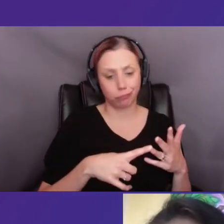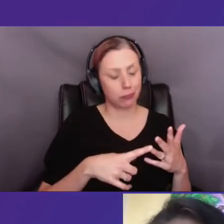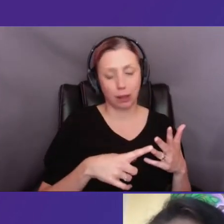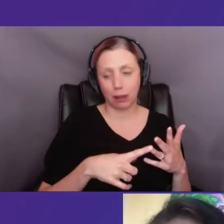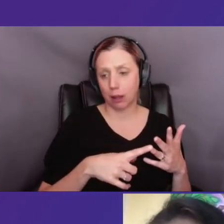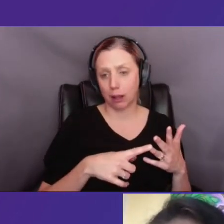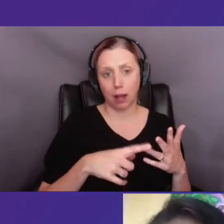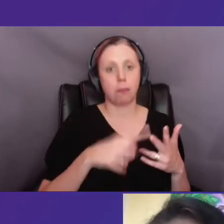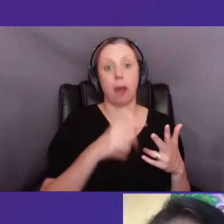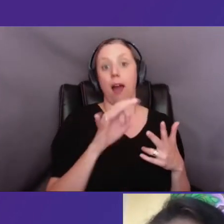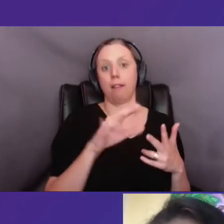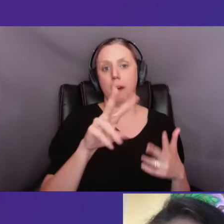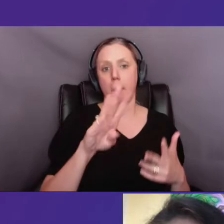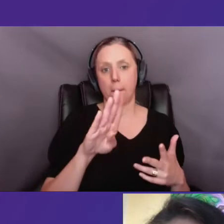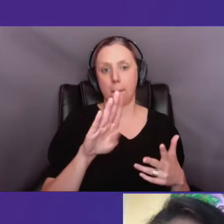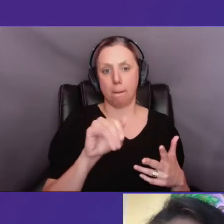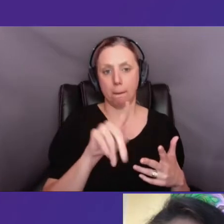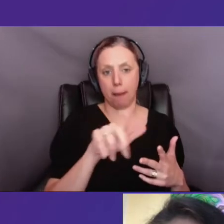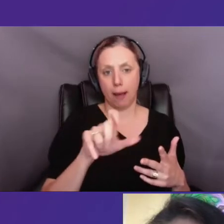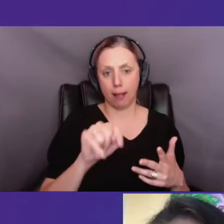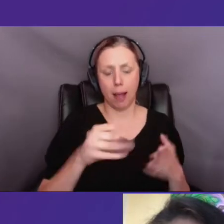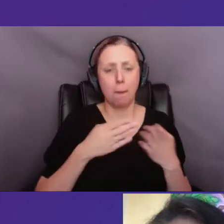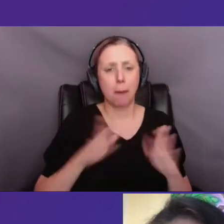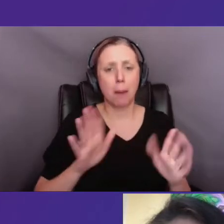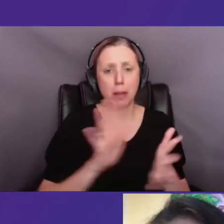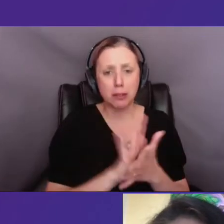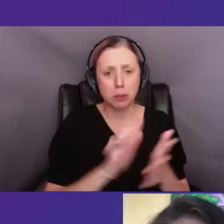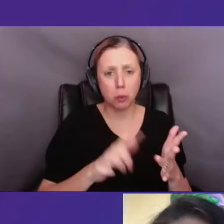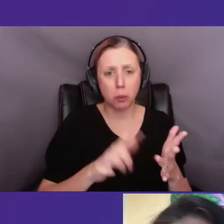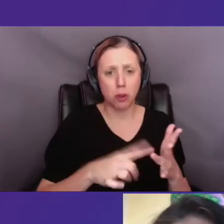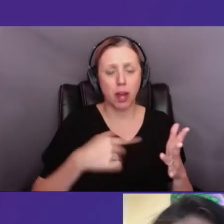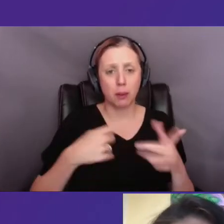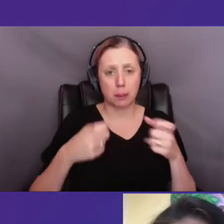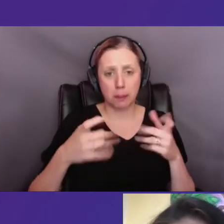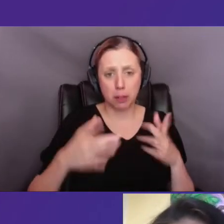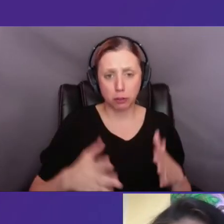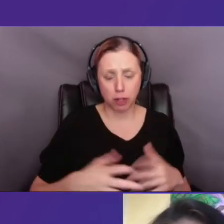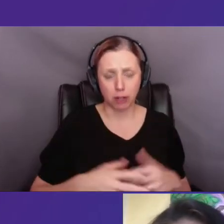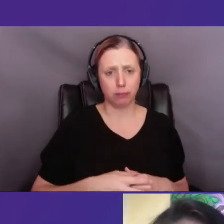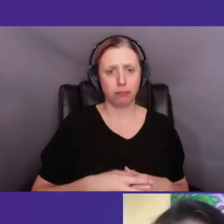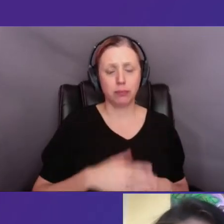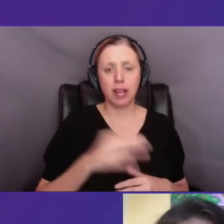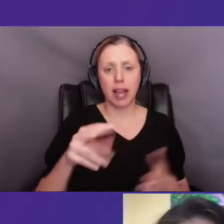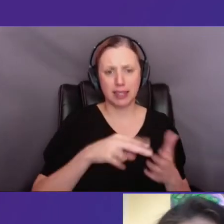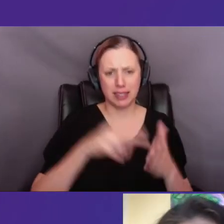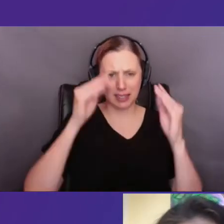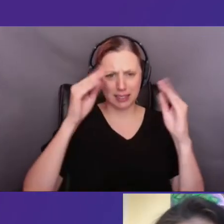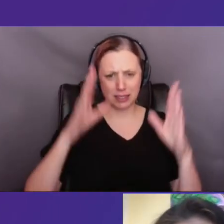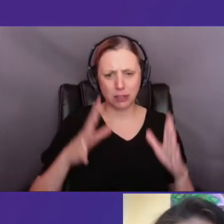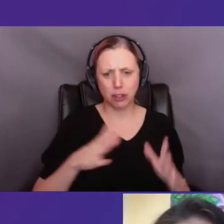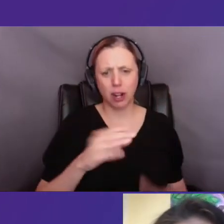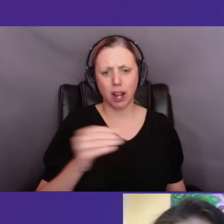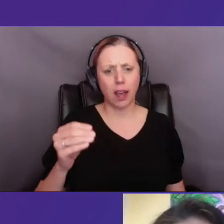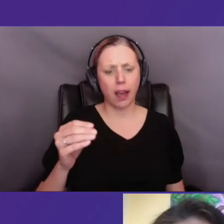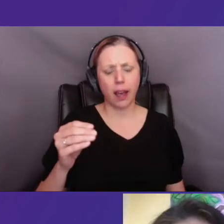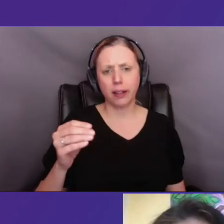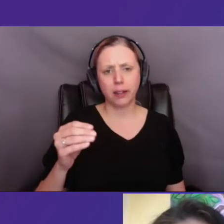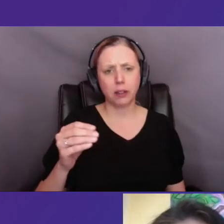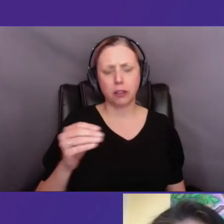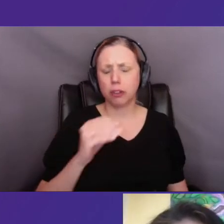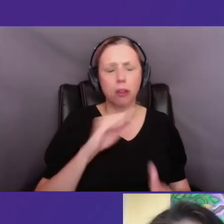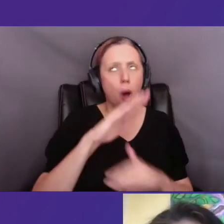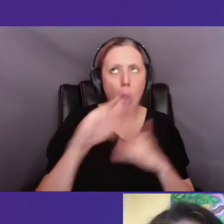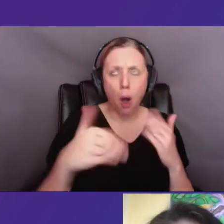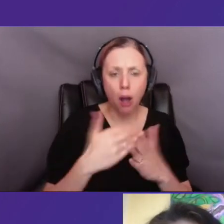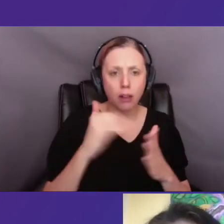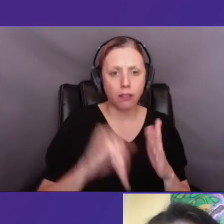Ballet, public school where I was an administrator and a dance teacher. And I think to give you all of this background is